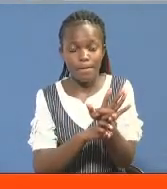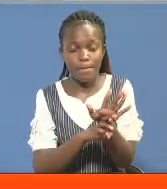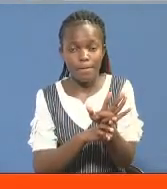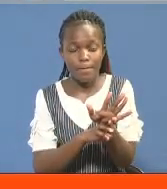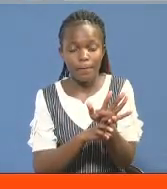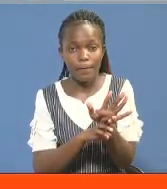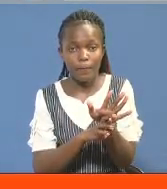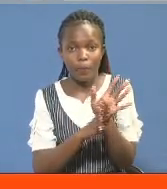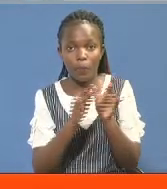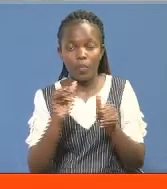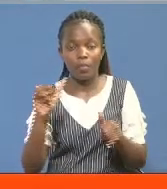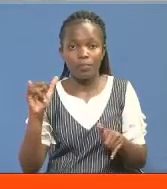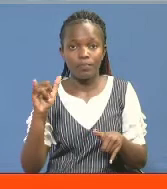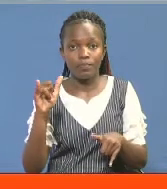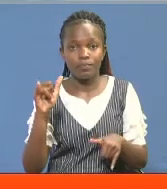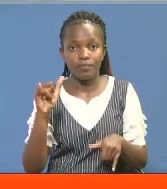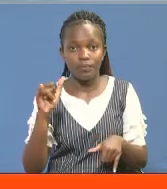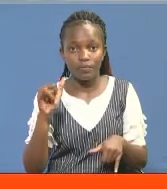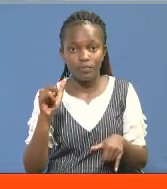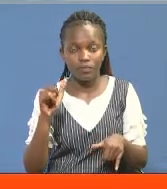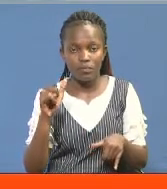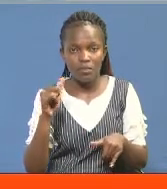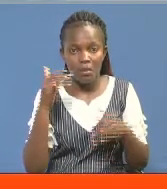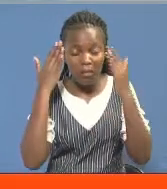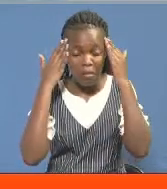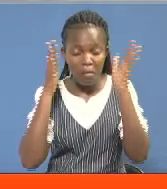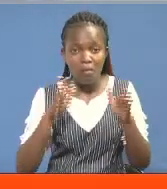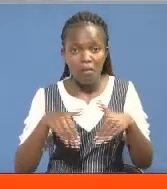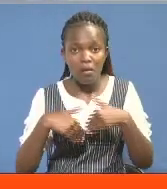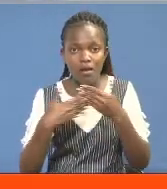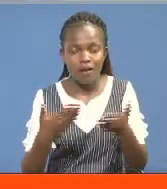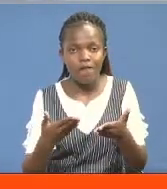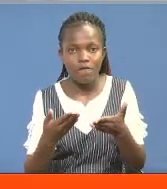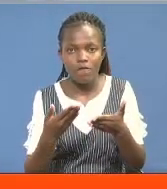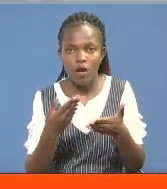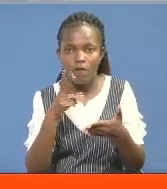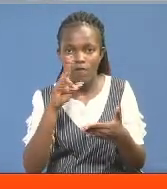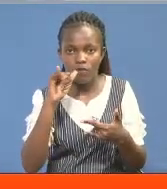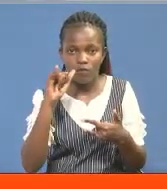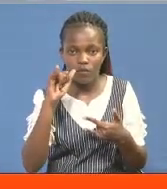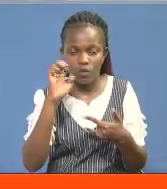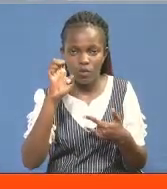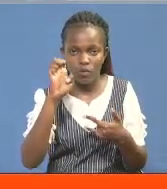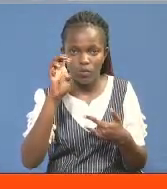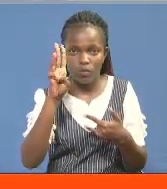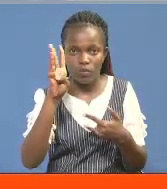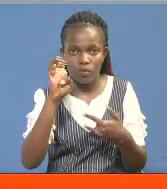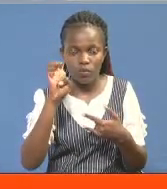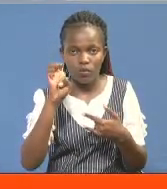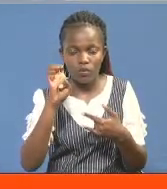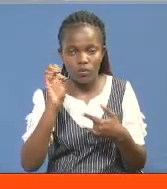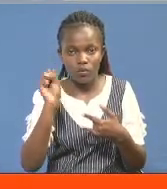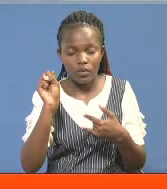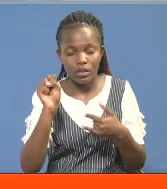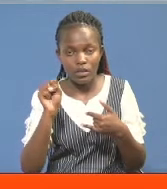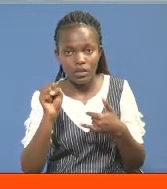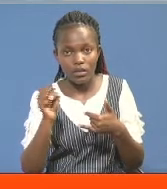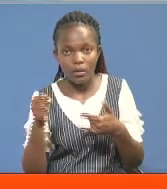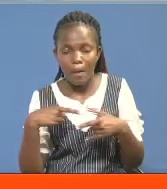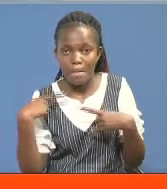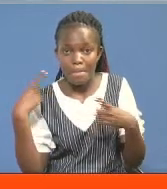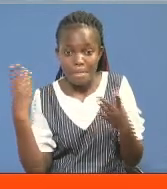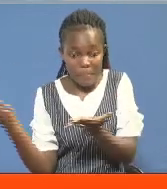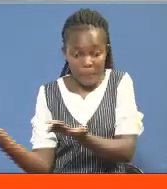task force, did they know that they were giving views that would end up in a constitutional change, or they thought they were